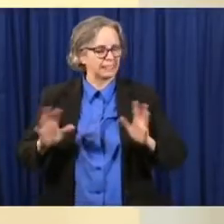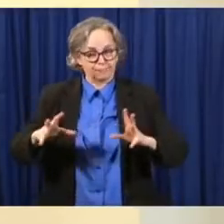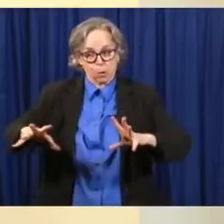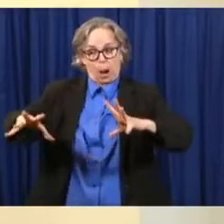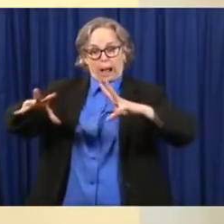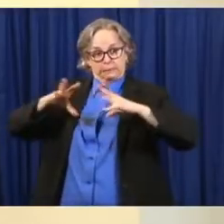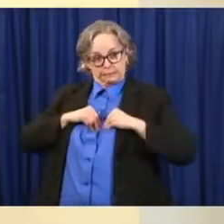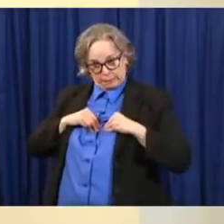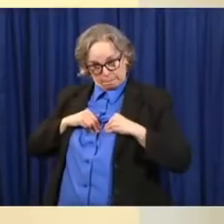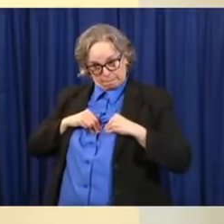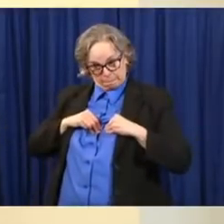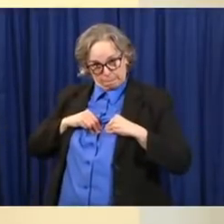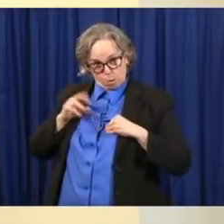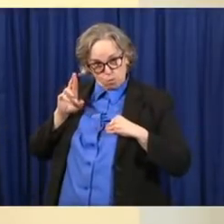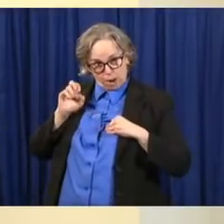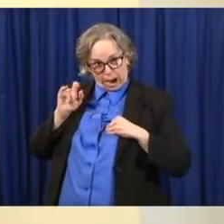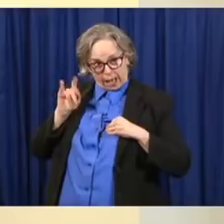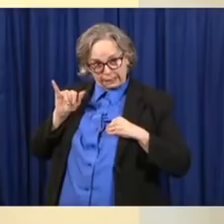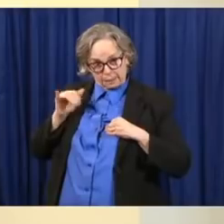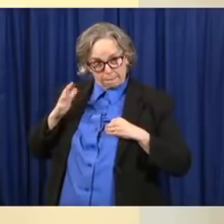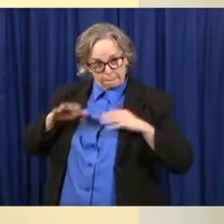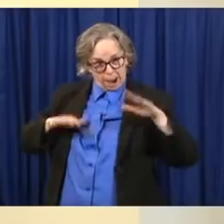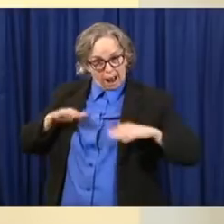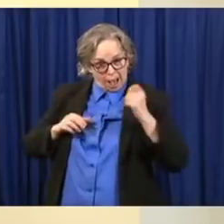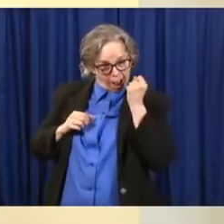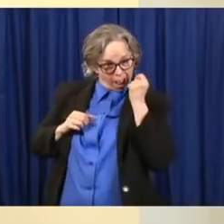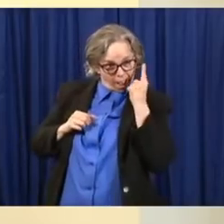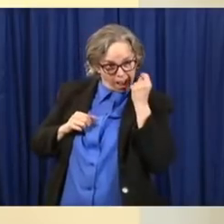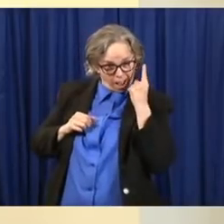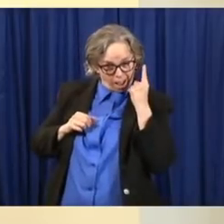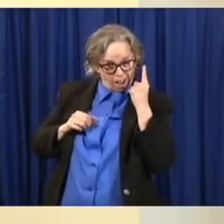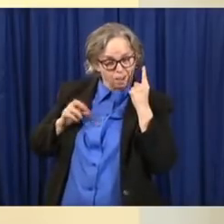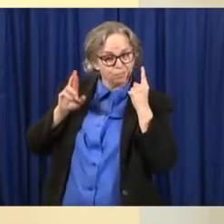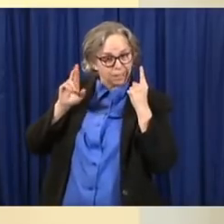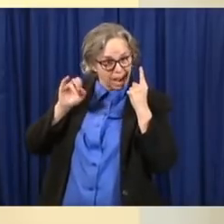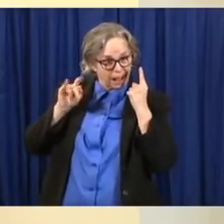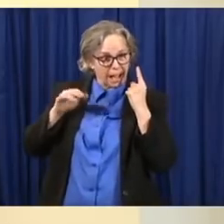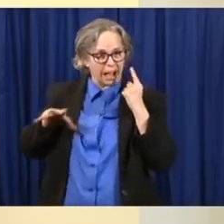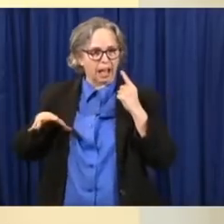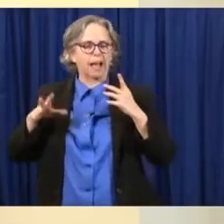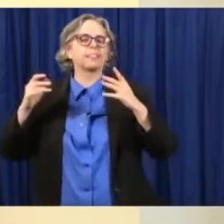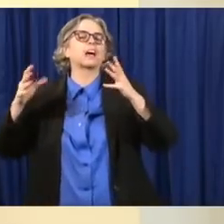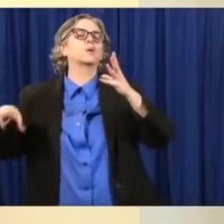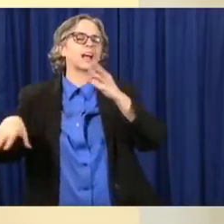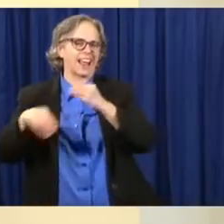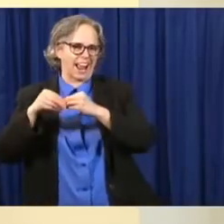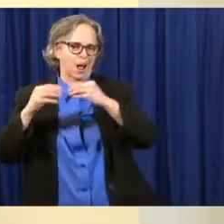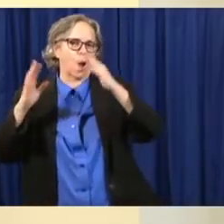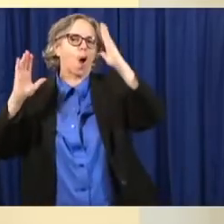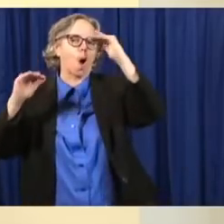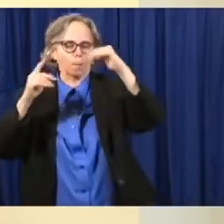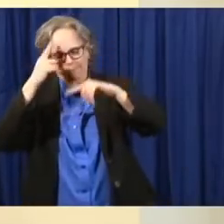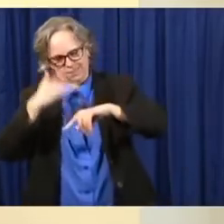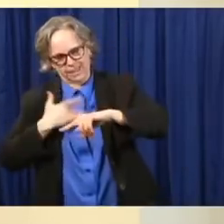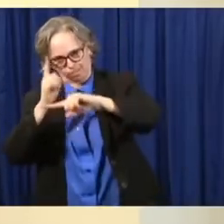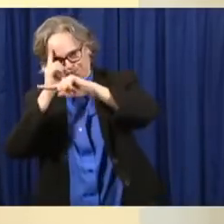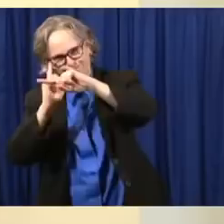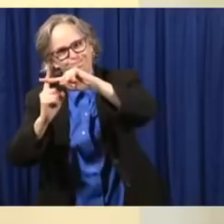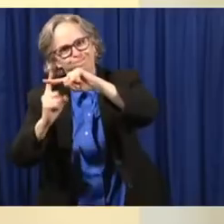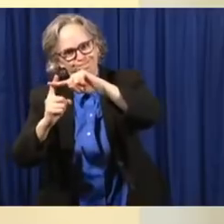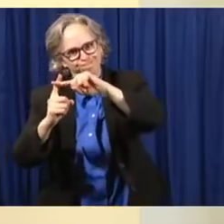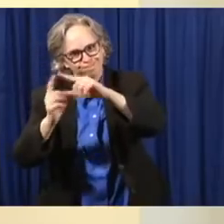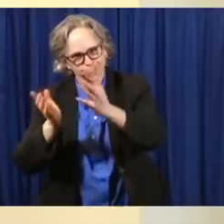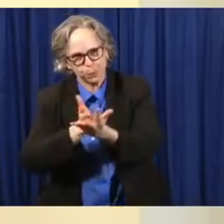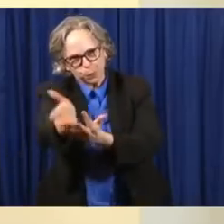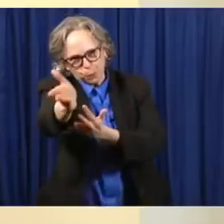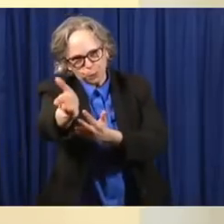but still having that optimism and hope. And in that balance, hope alone, people don't survive, because as they go through wave